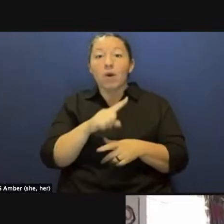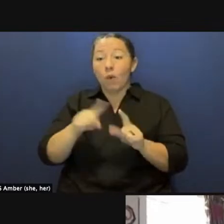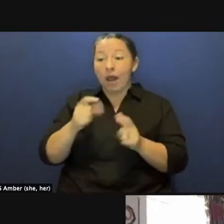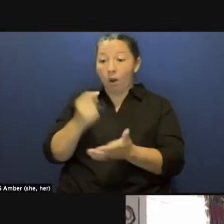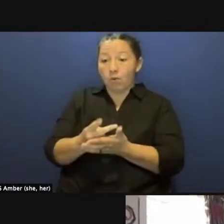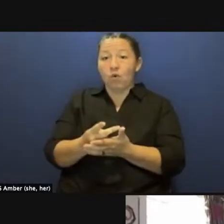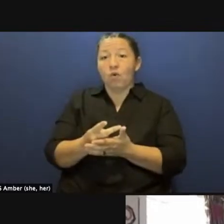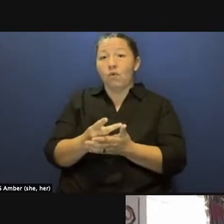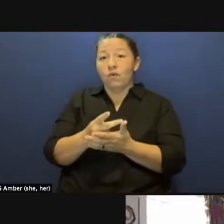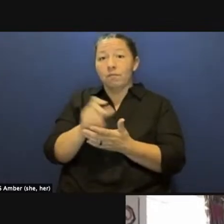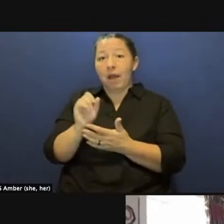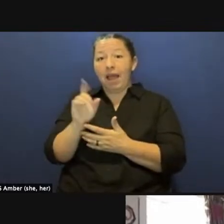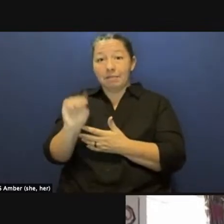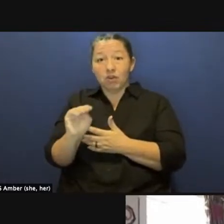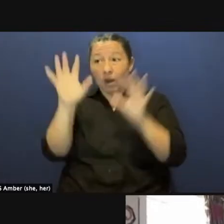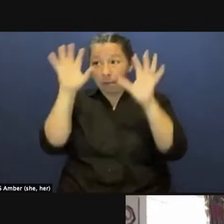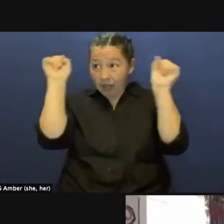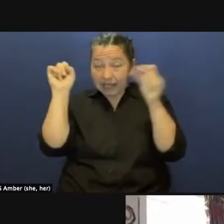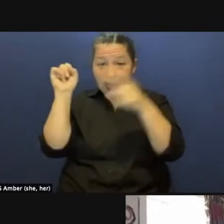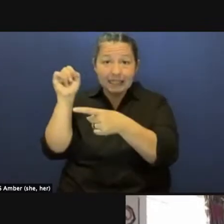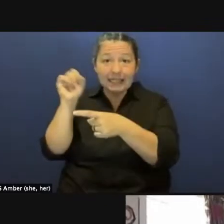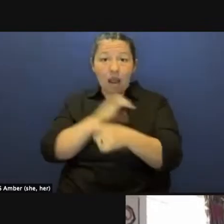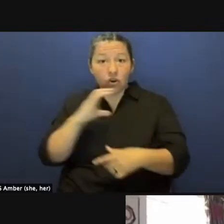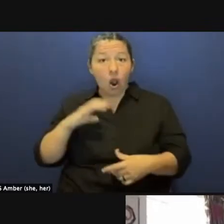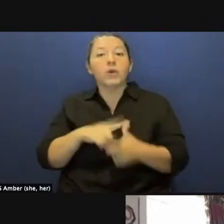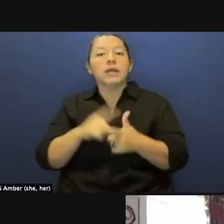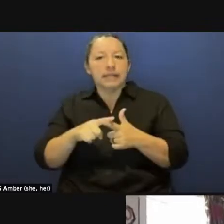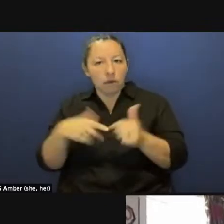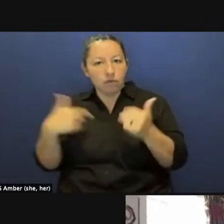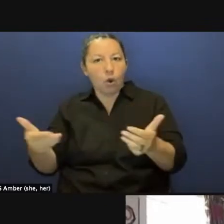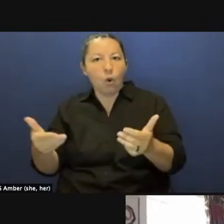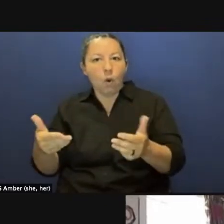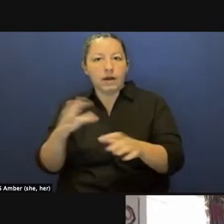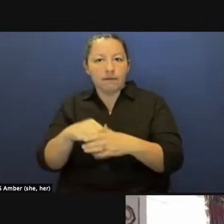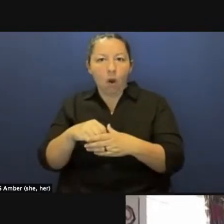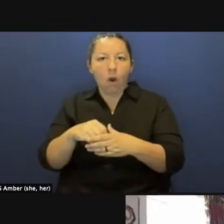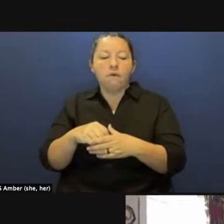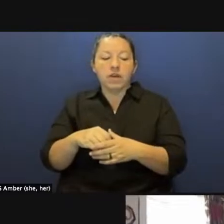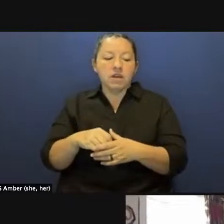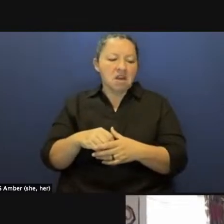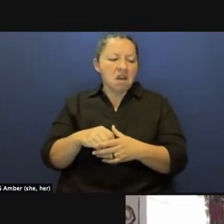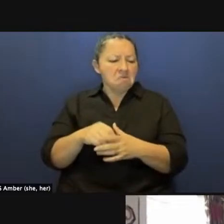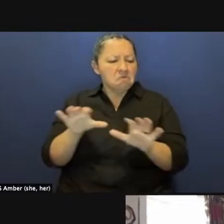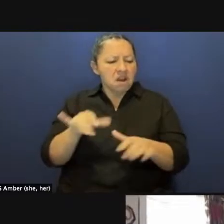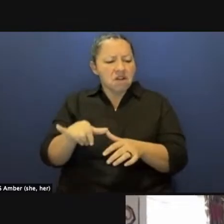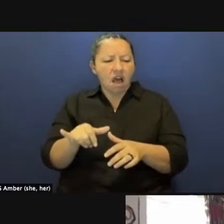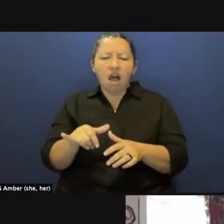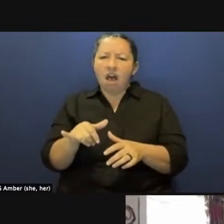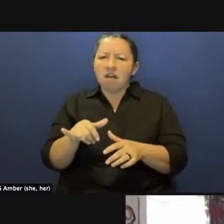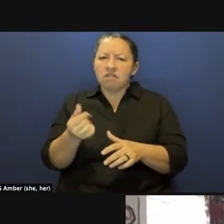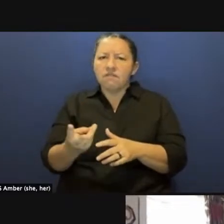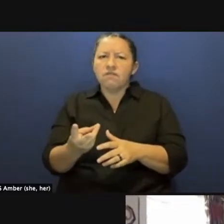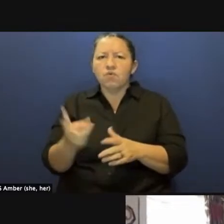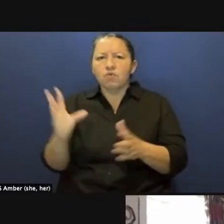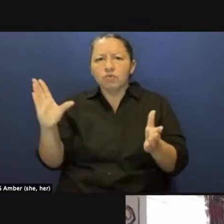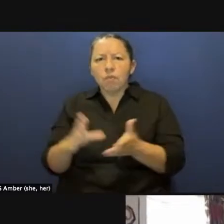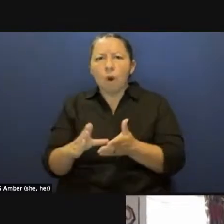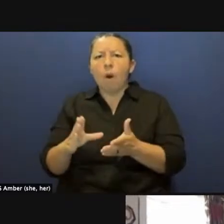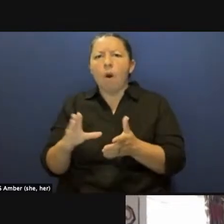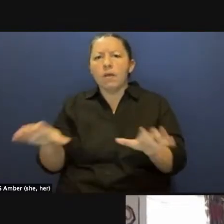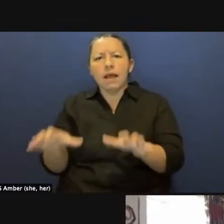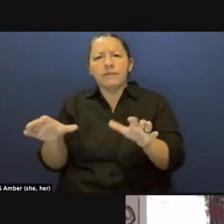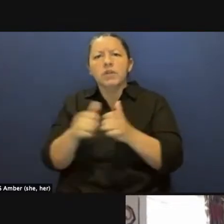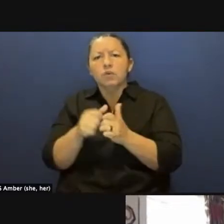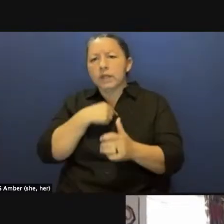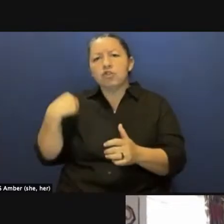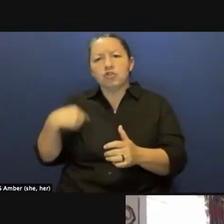and Congress, then we execute them. And we have done that on a number of small activities with the Chinese directly.